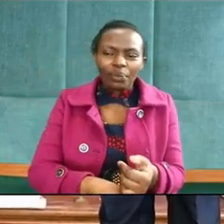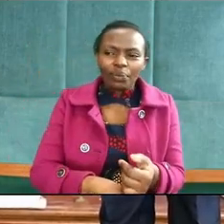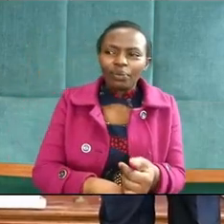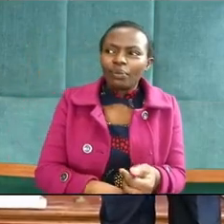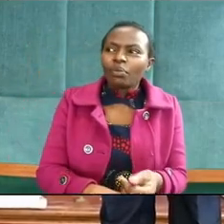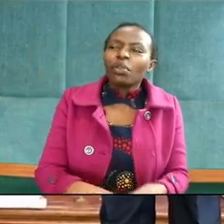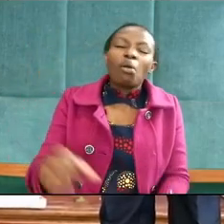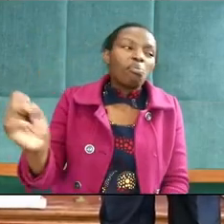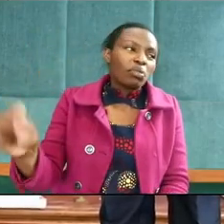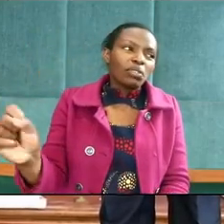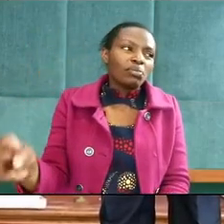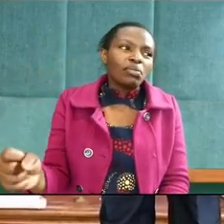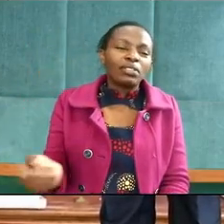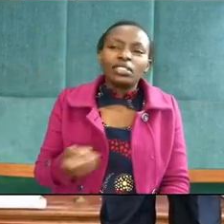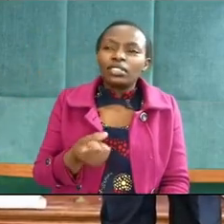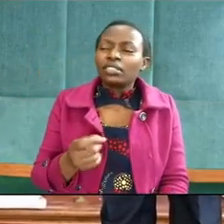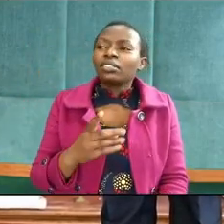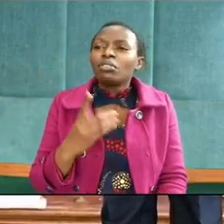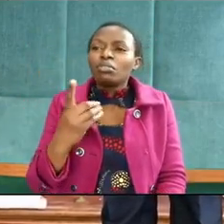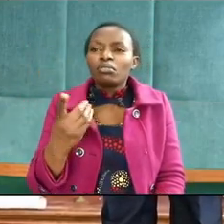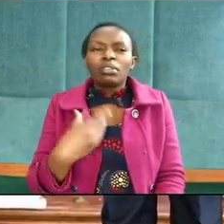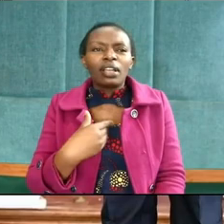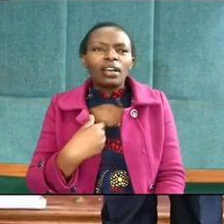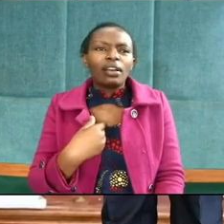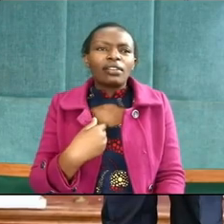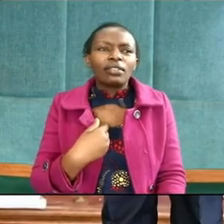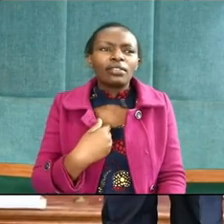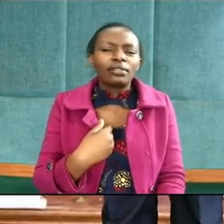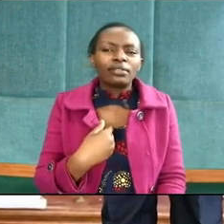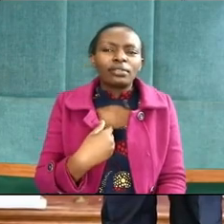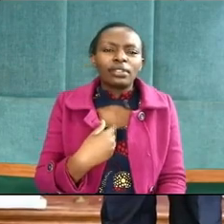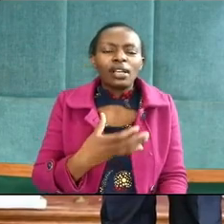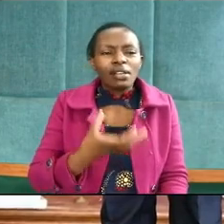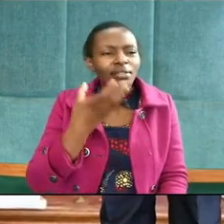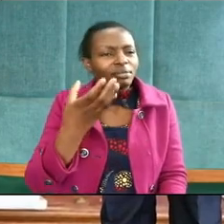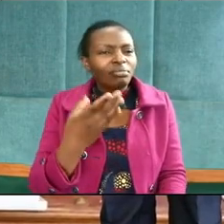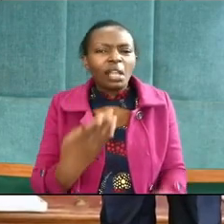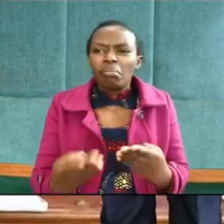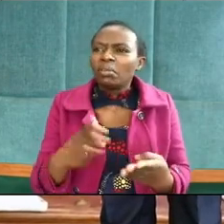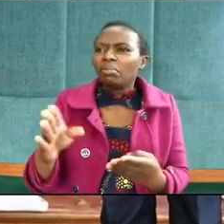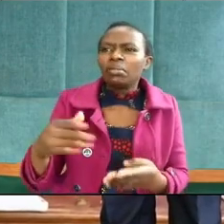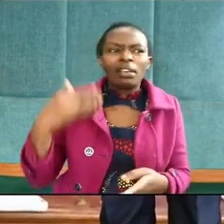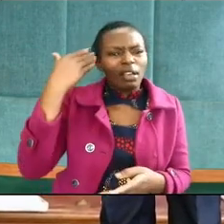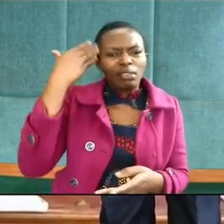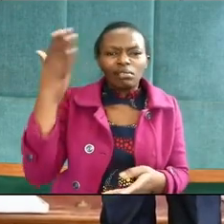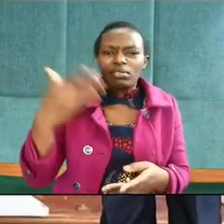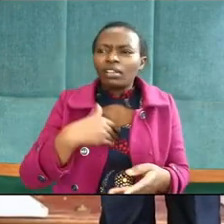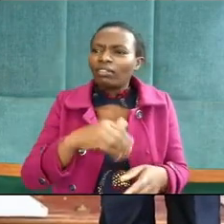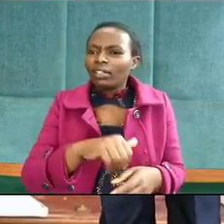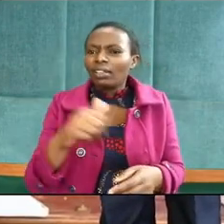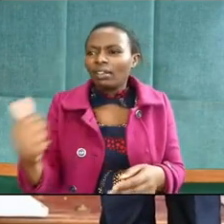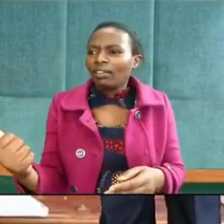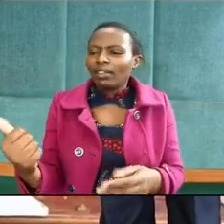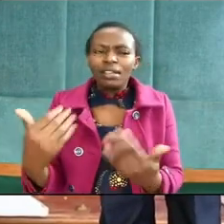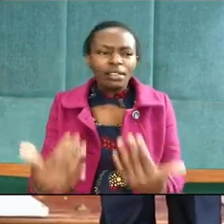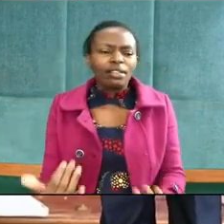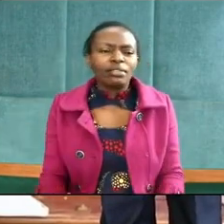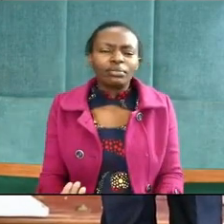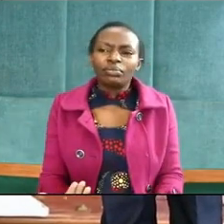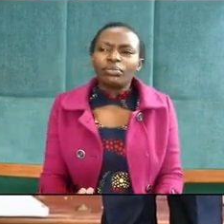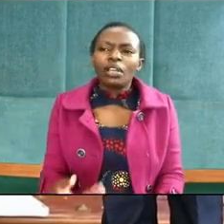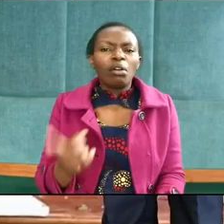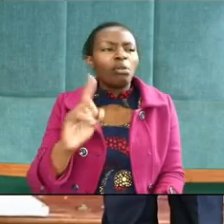she would have answered, "Do you think I don't have anything to do? It's only children that you want me to be